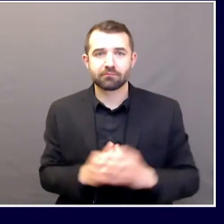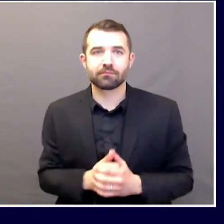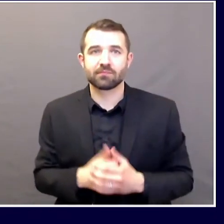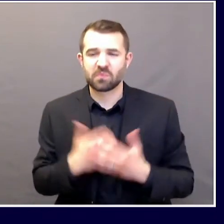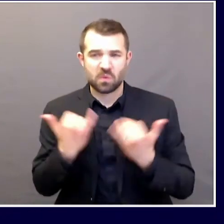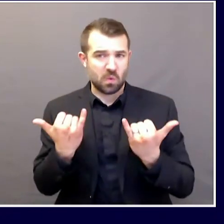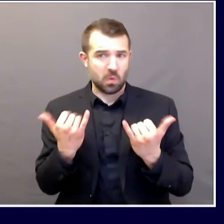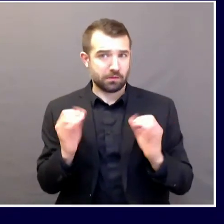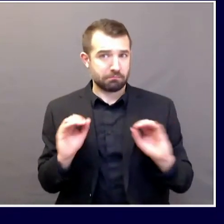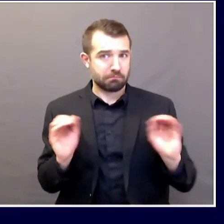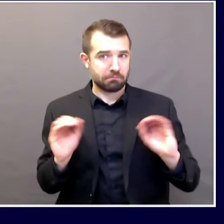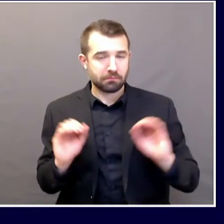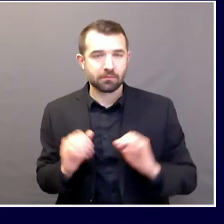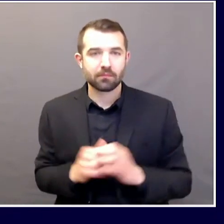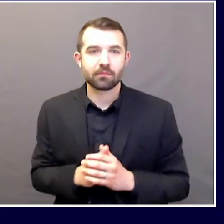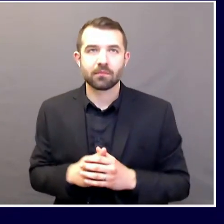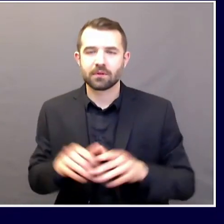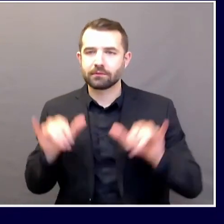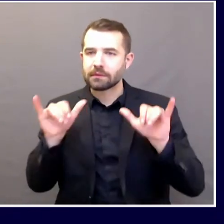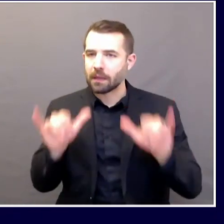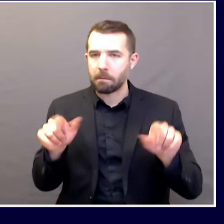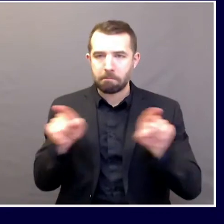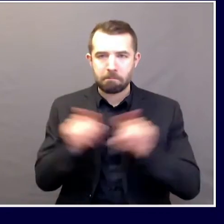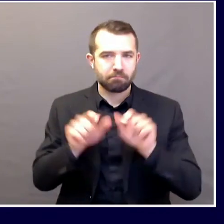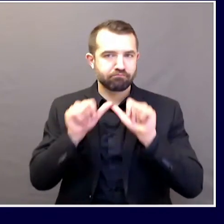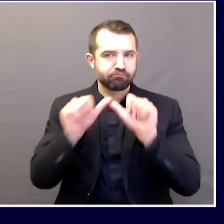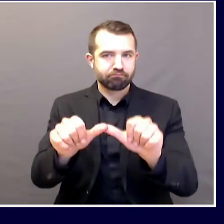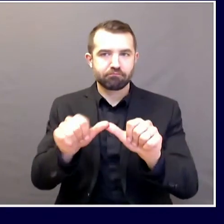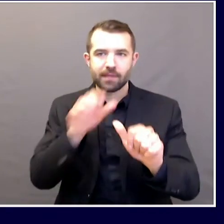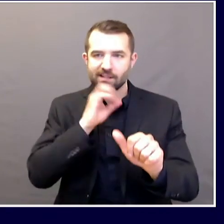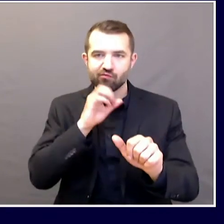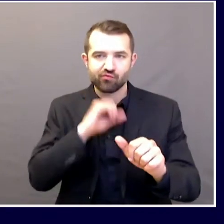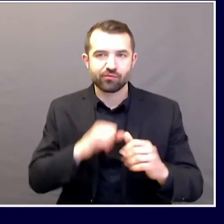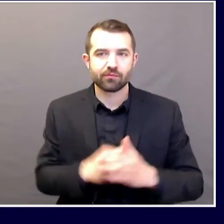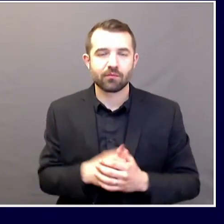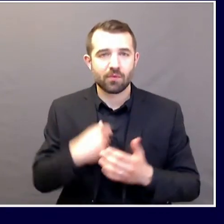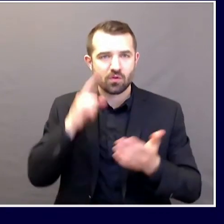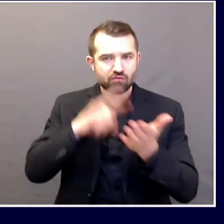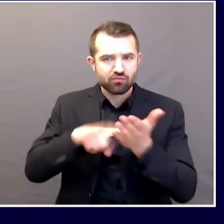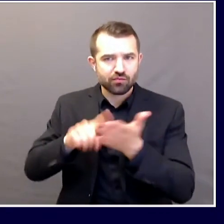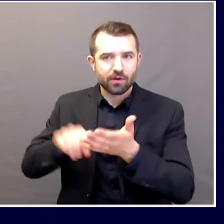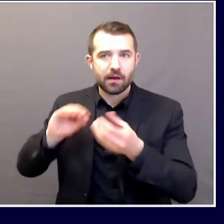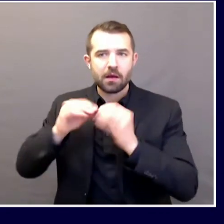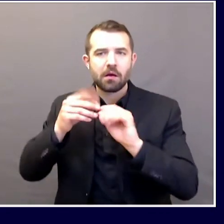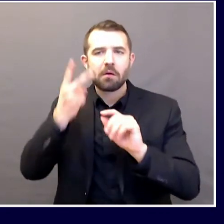made. Again, nothing to announce today, but I am taking a hard look at those data.